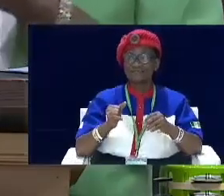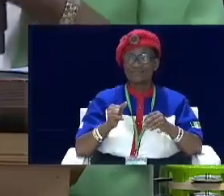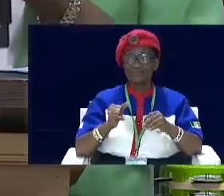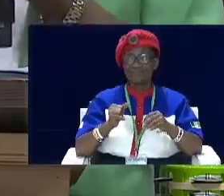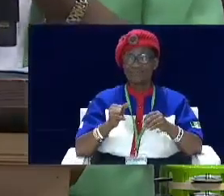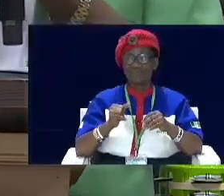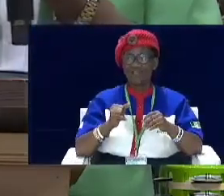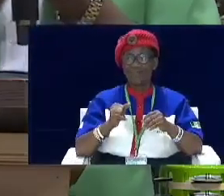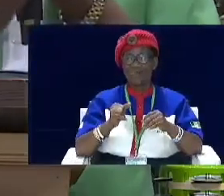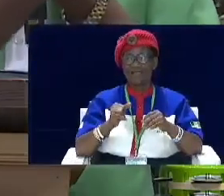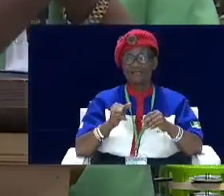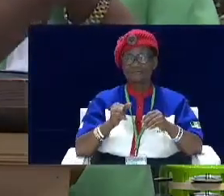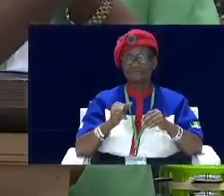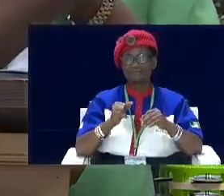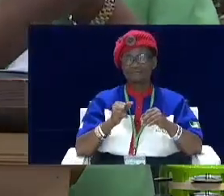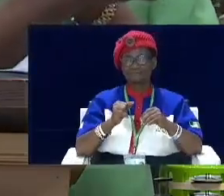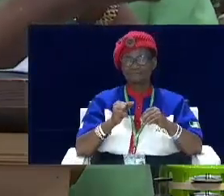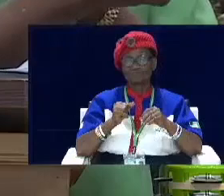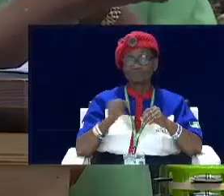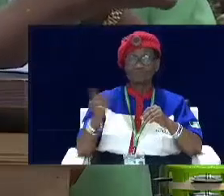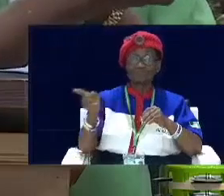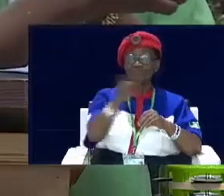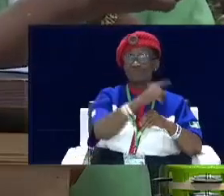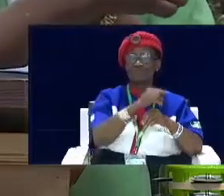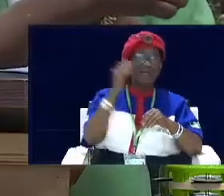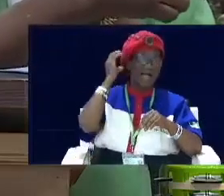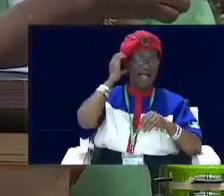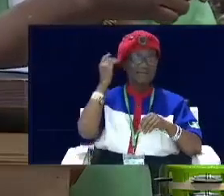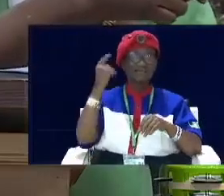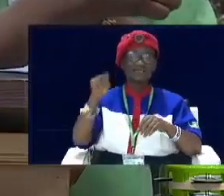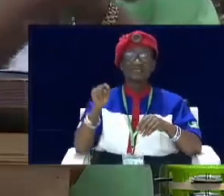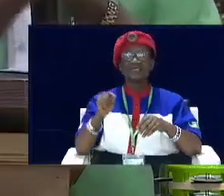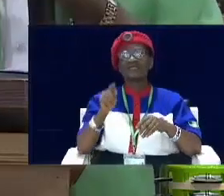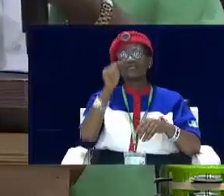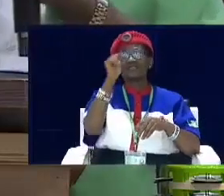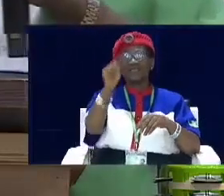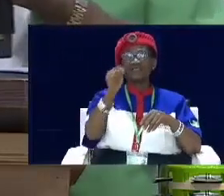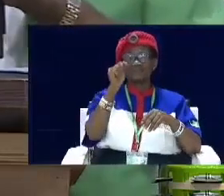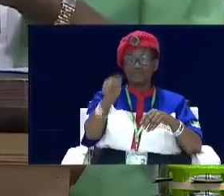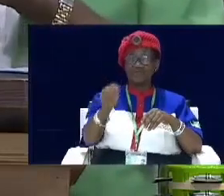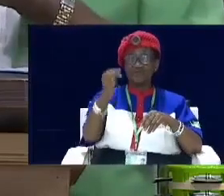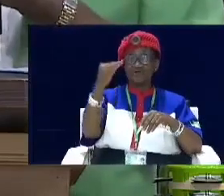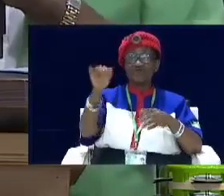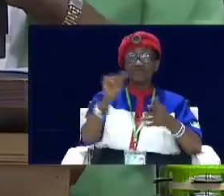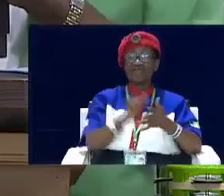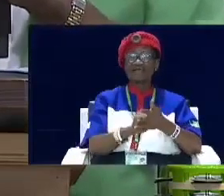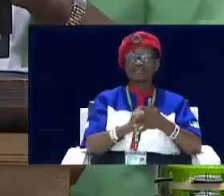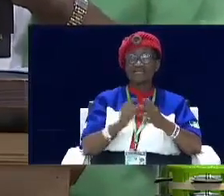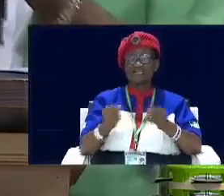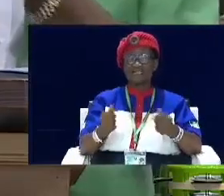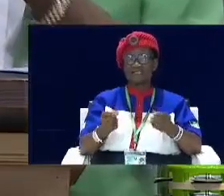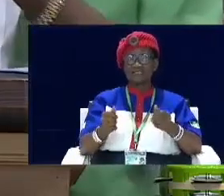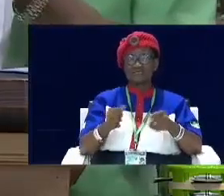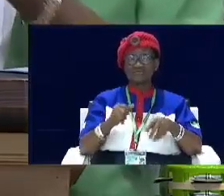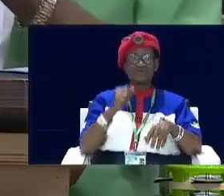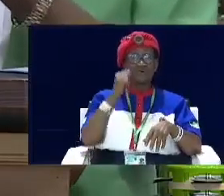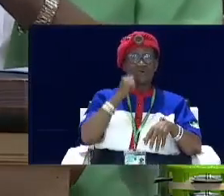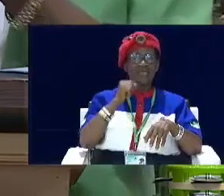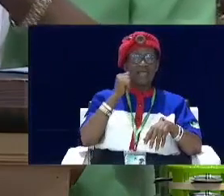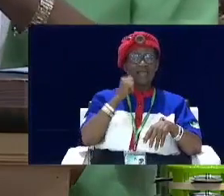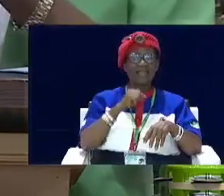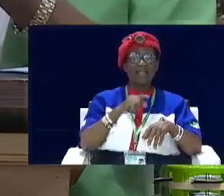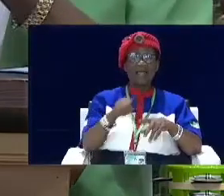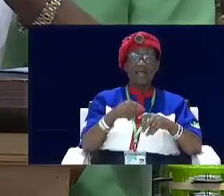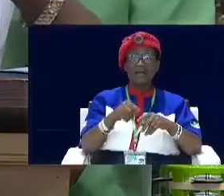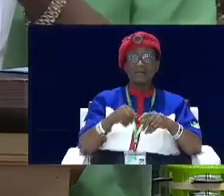múnádóko. You heard the testimony of that little girl. Ẹ gbọ́ ìtàn ọmọbìnrin kékeré yẹn. I was dancing in